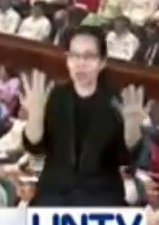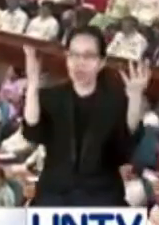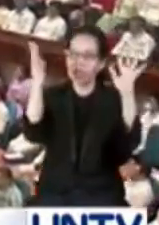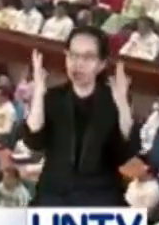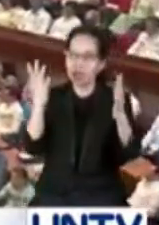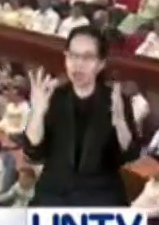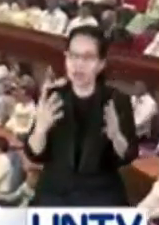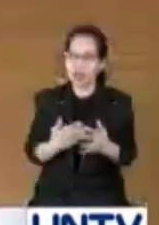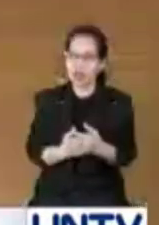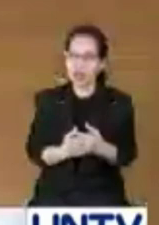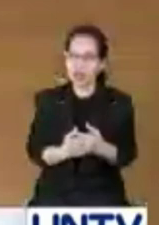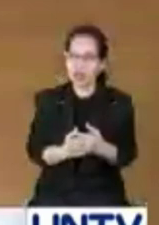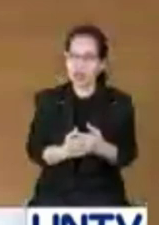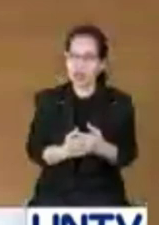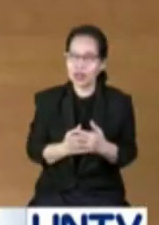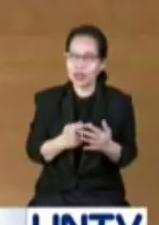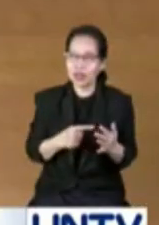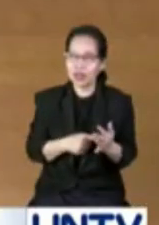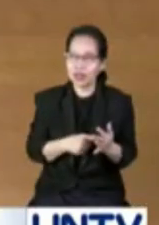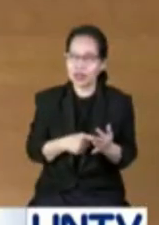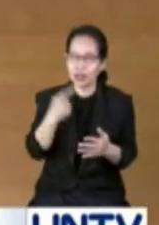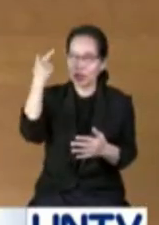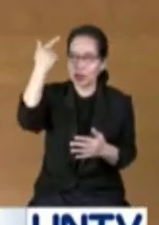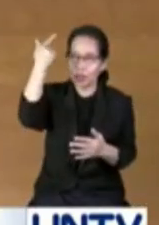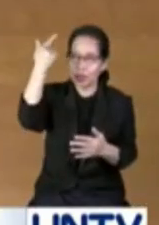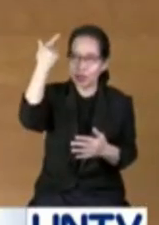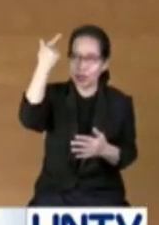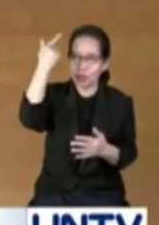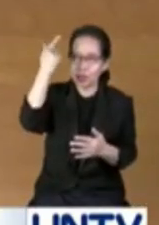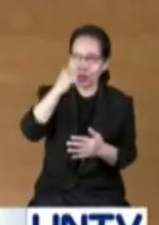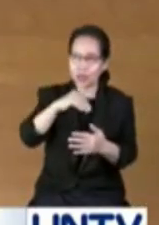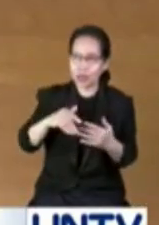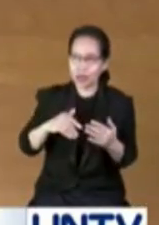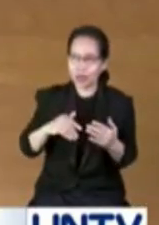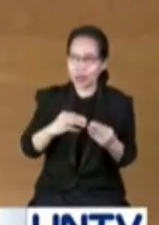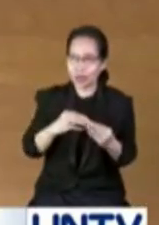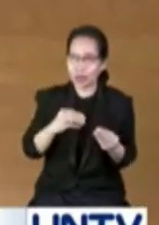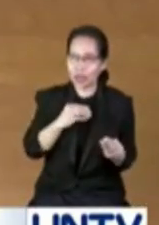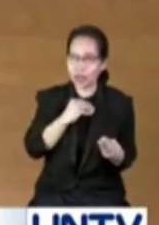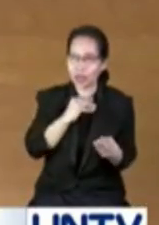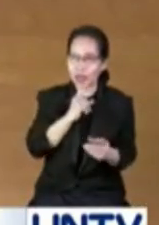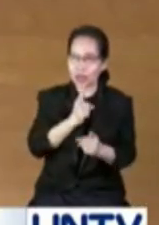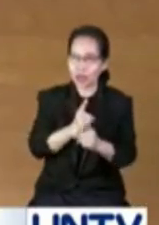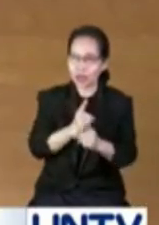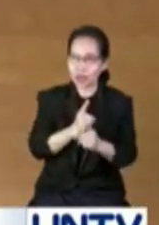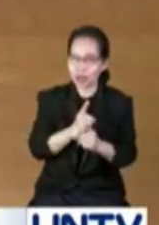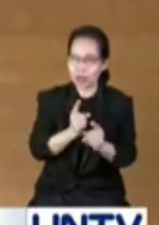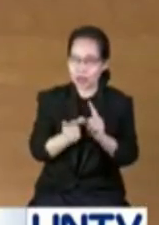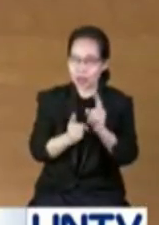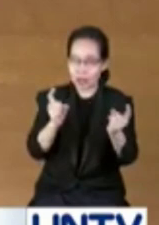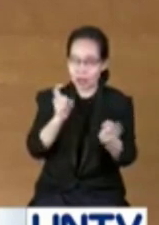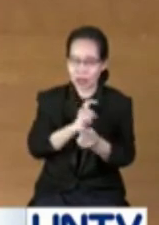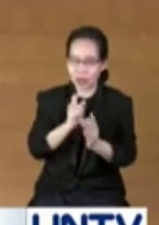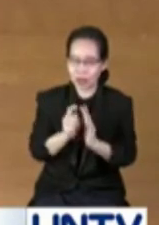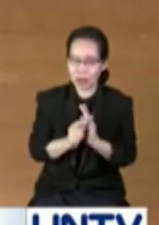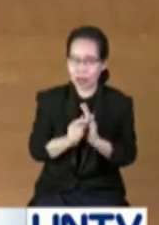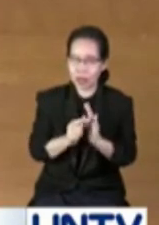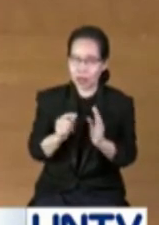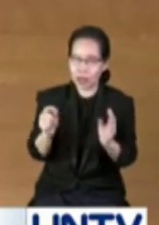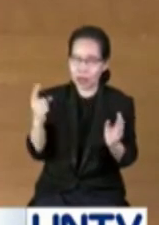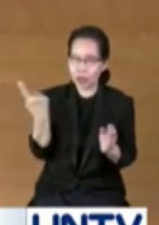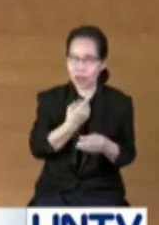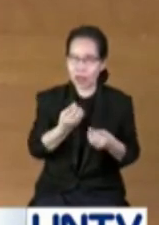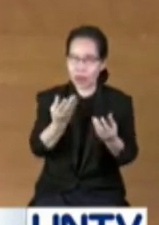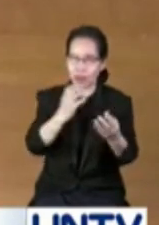This to make government procurement and auditing more attuned to these changing times. We will give effect to the mandate